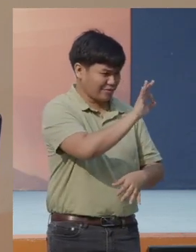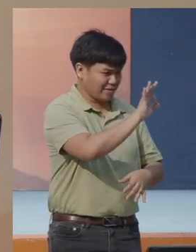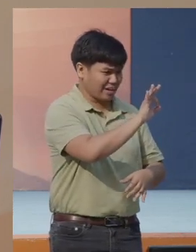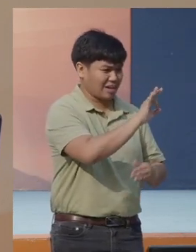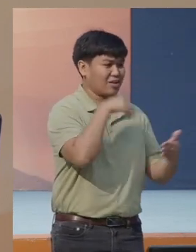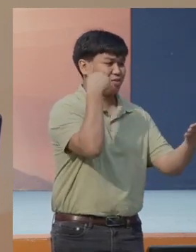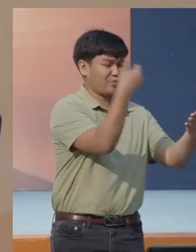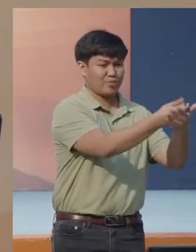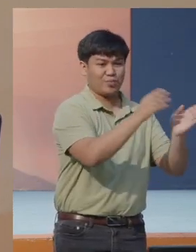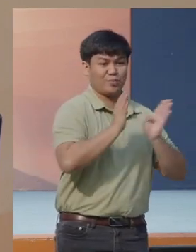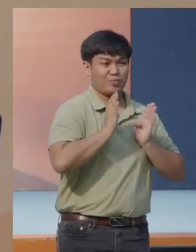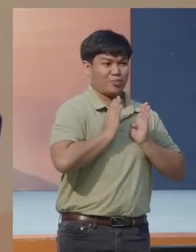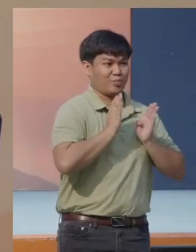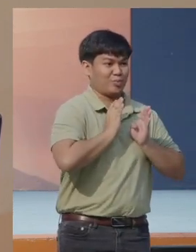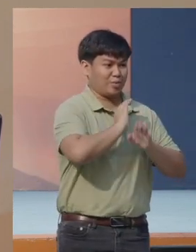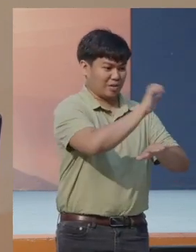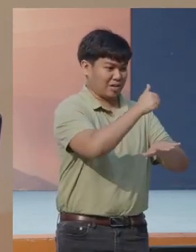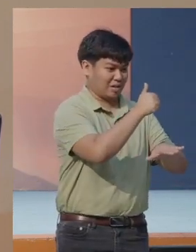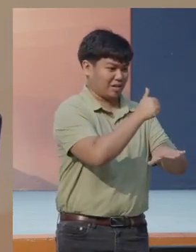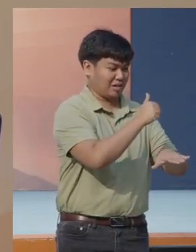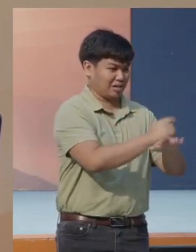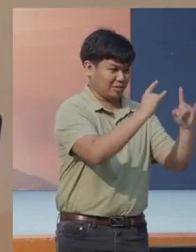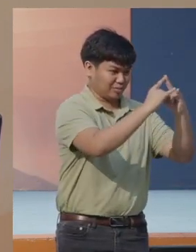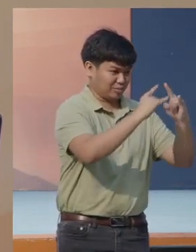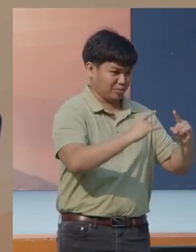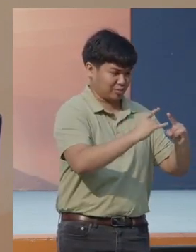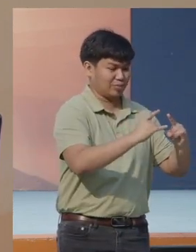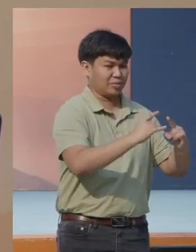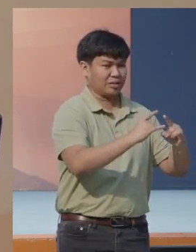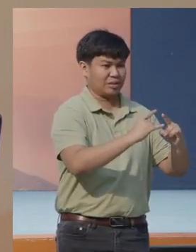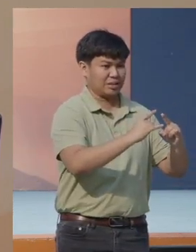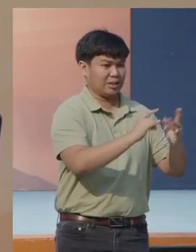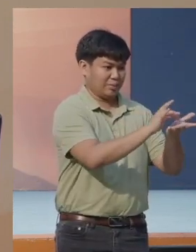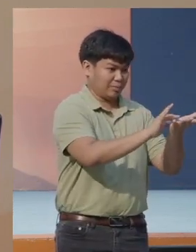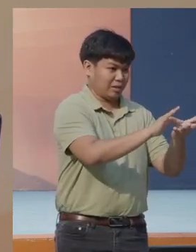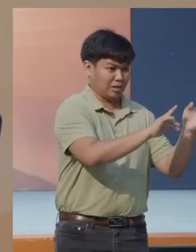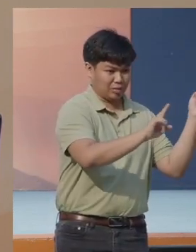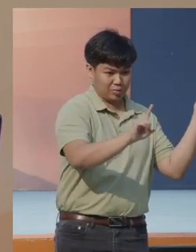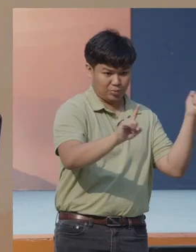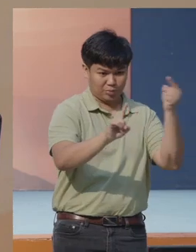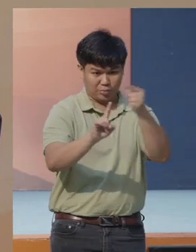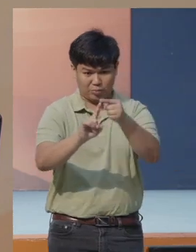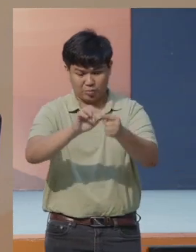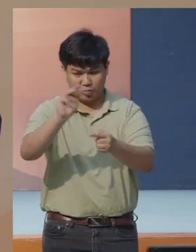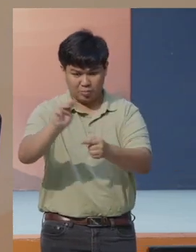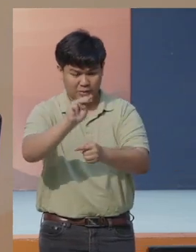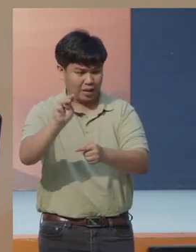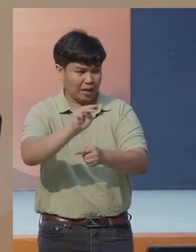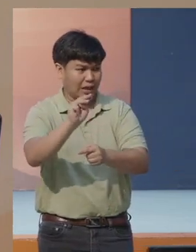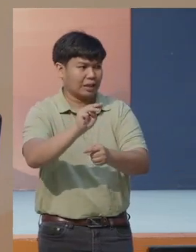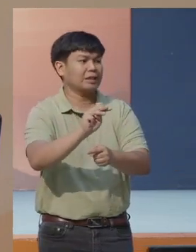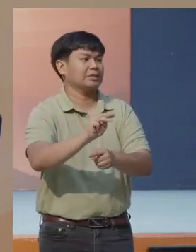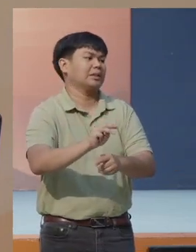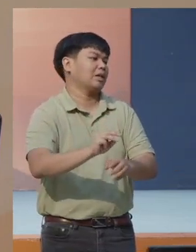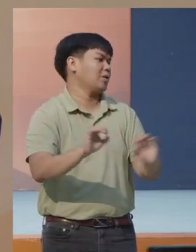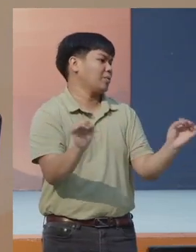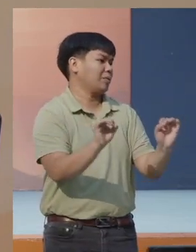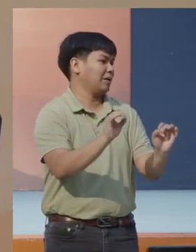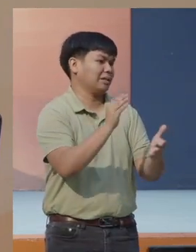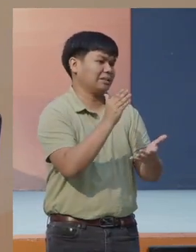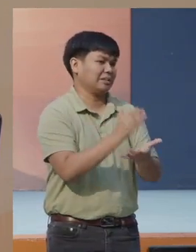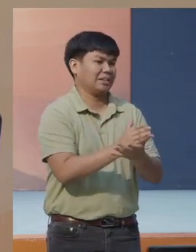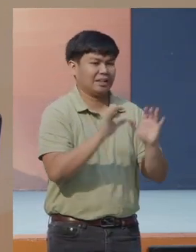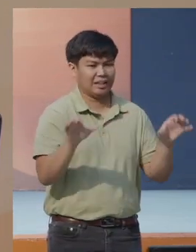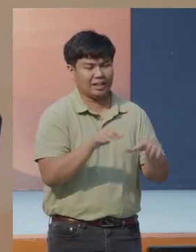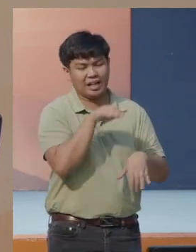dumating sila at nag-set up ng medical ministry, all the way nung nag-uwian, nung Monday, ay talagang hindi mapantayan. Ano?